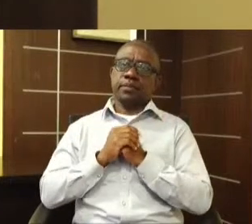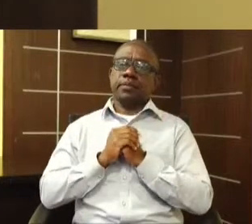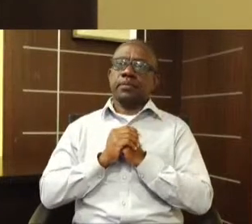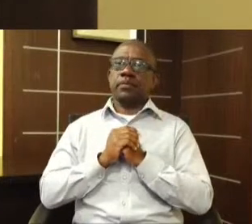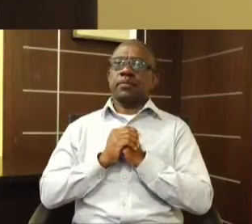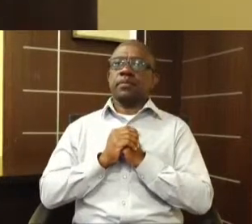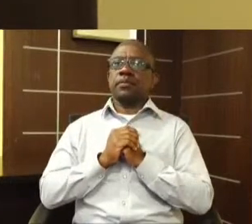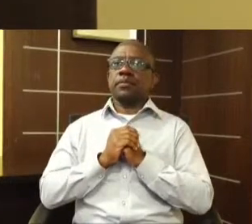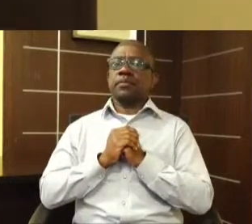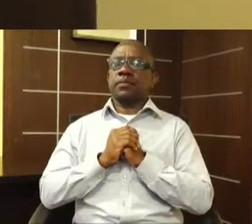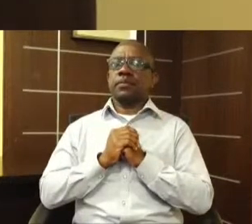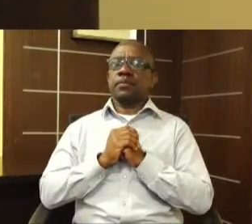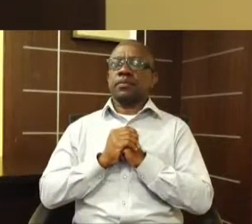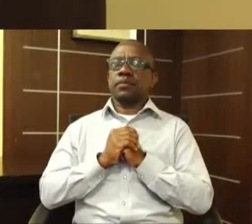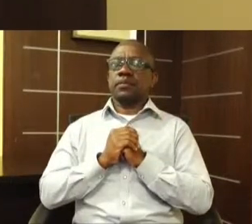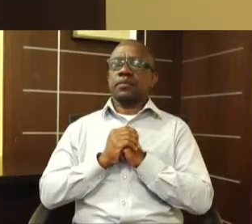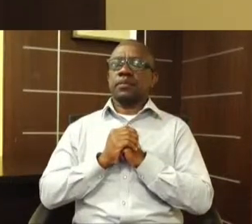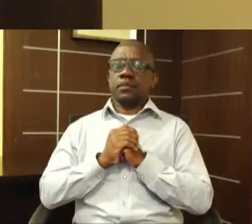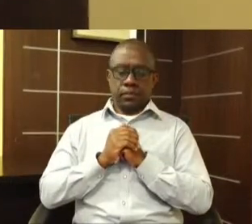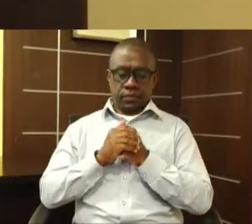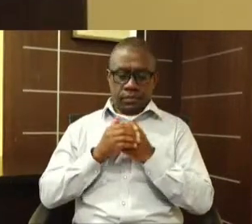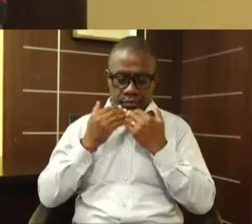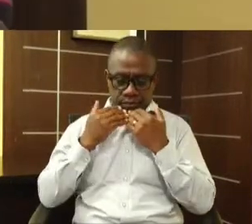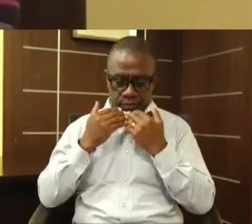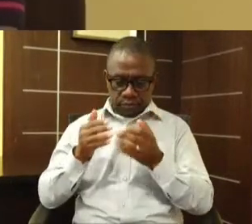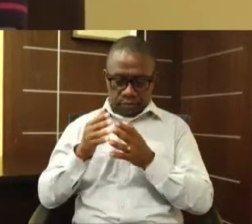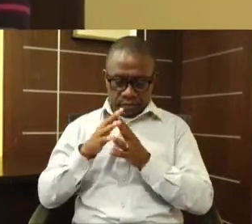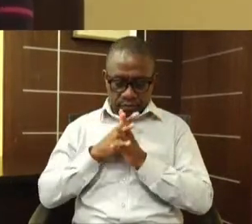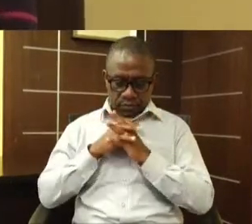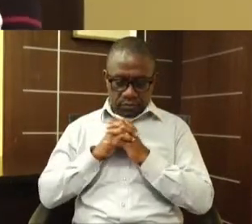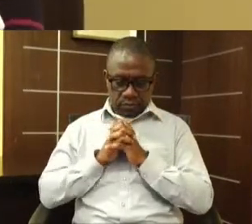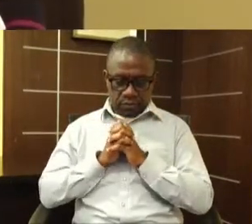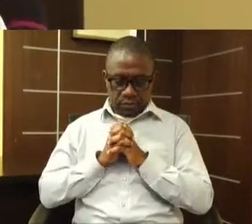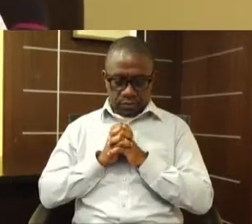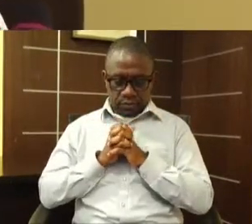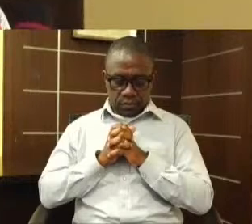Thank you. Thank you. Yes. I appreciate it. Thank you so much.